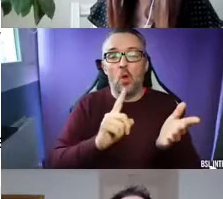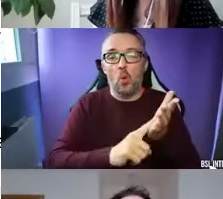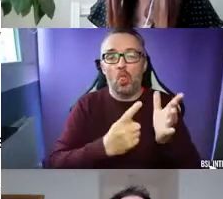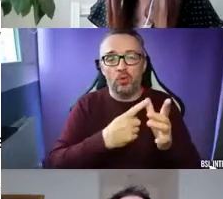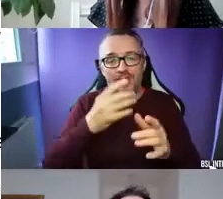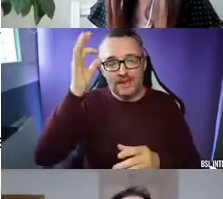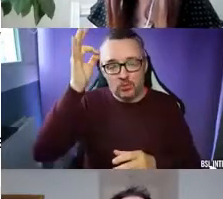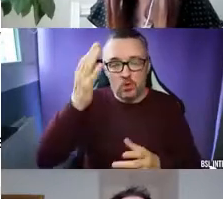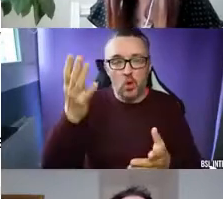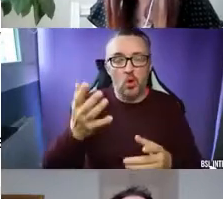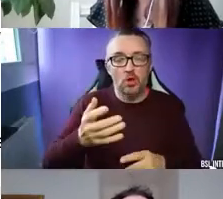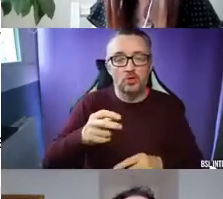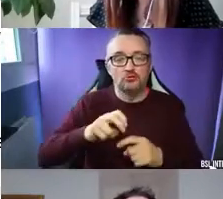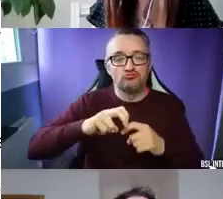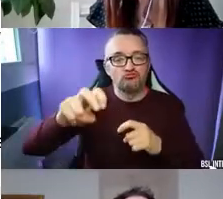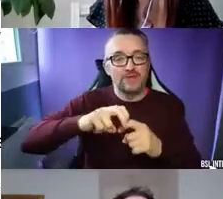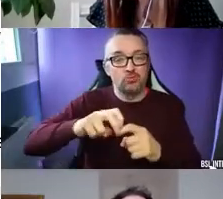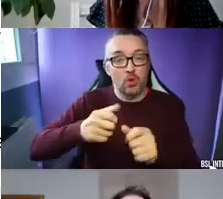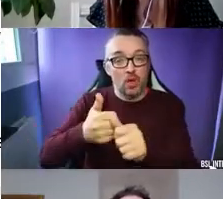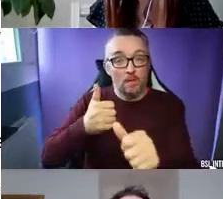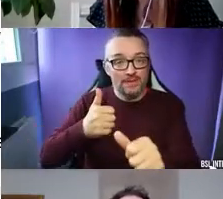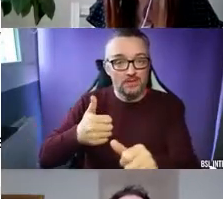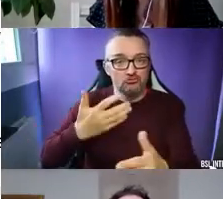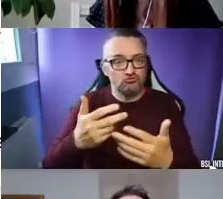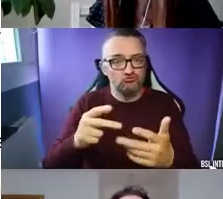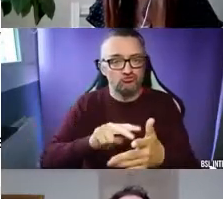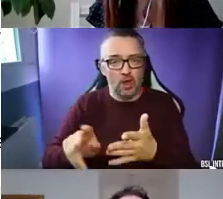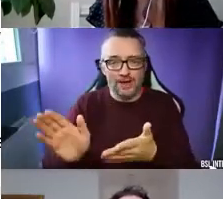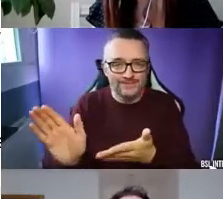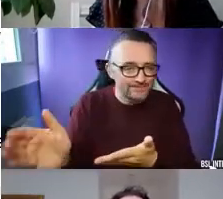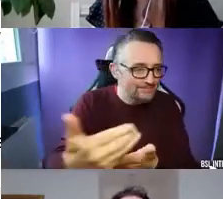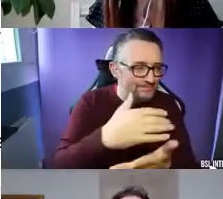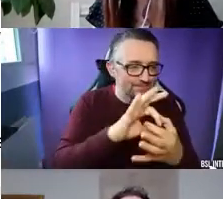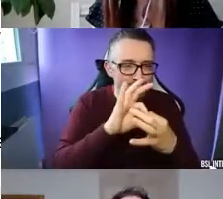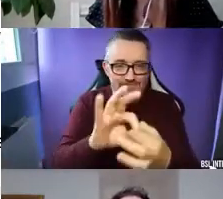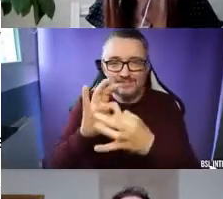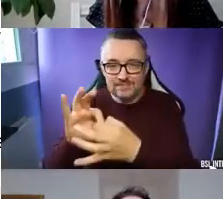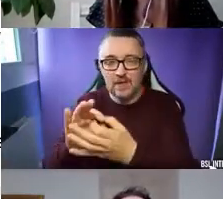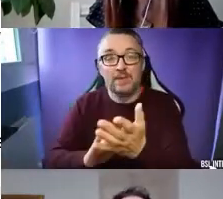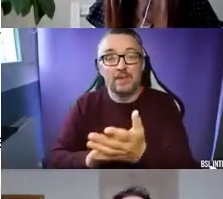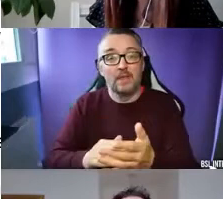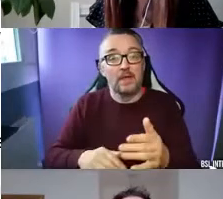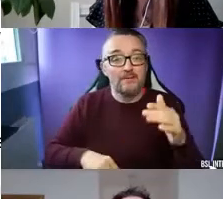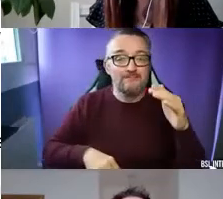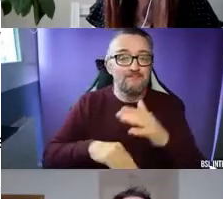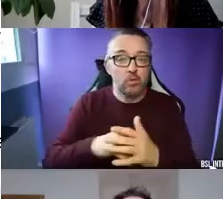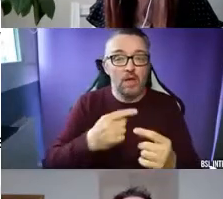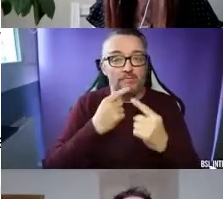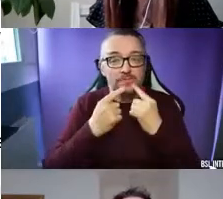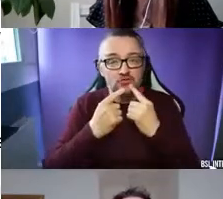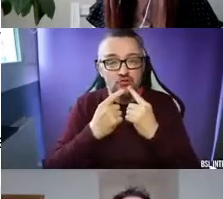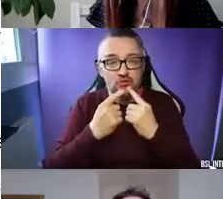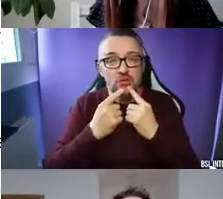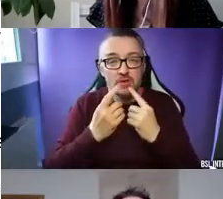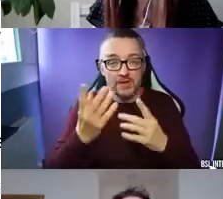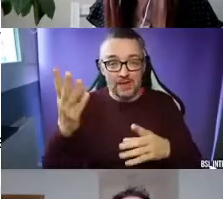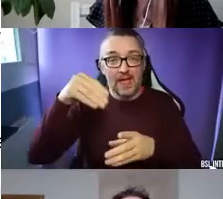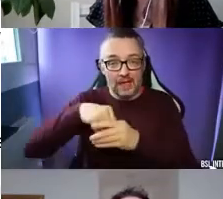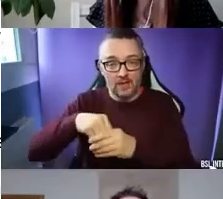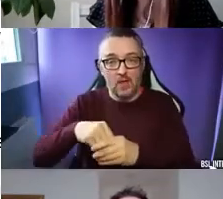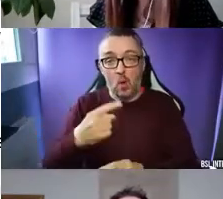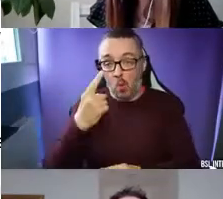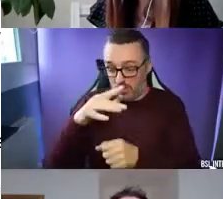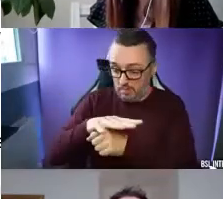operators to get more of this information and ensure that we can keep it up to date and everyone can find it all in one place,